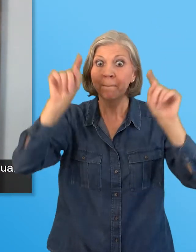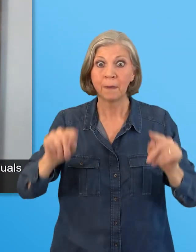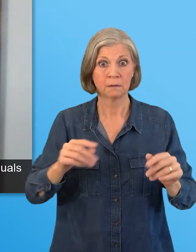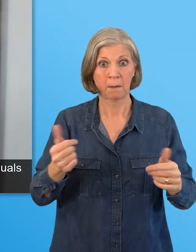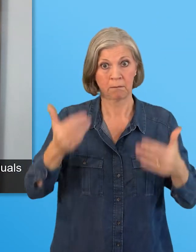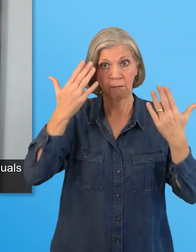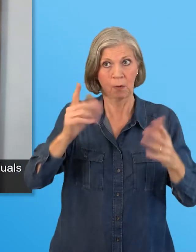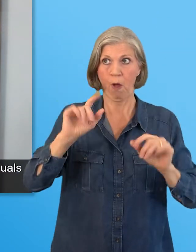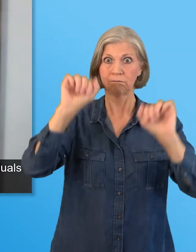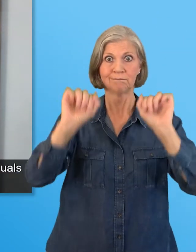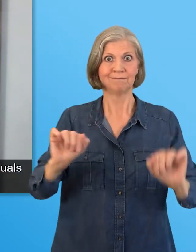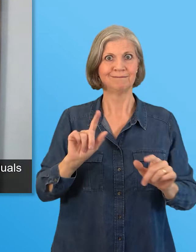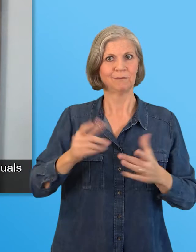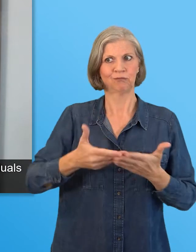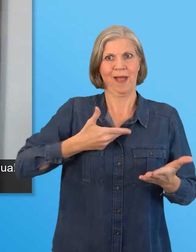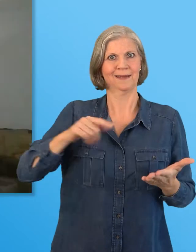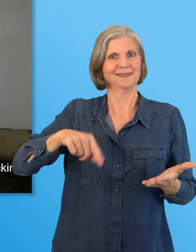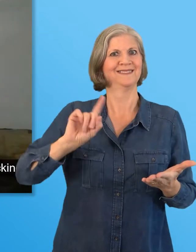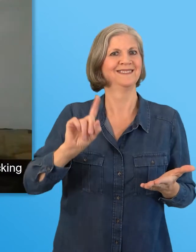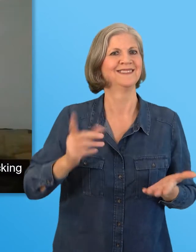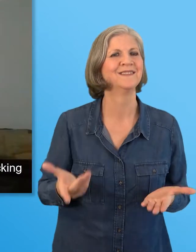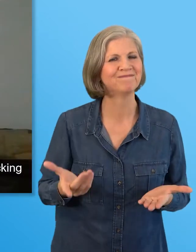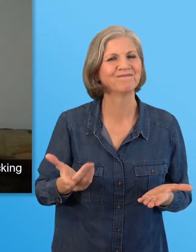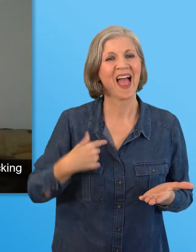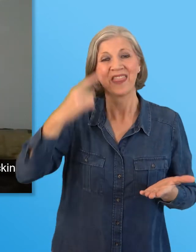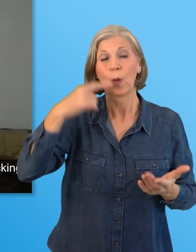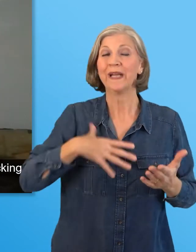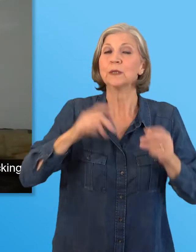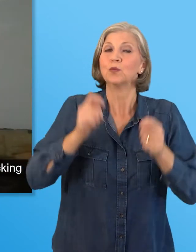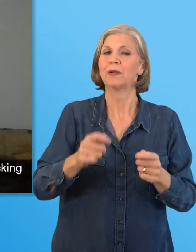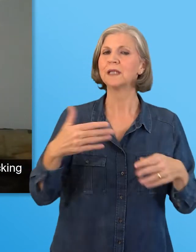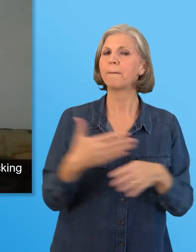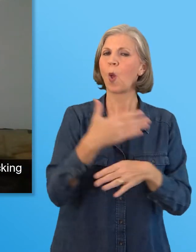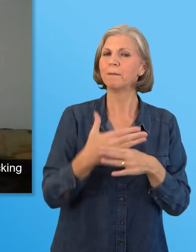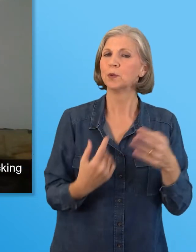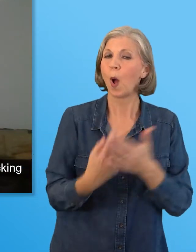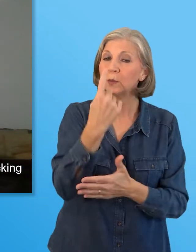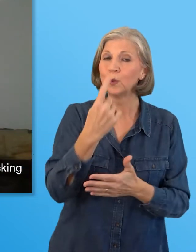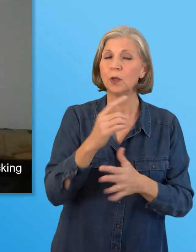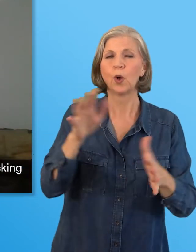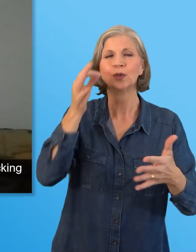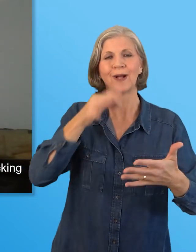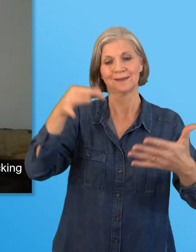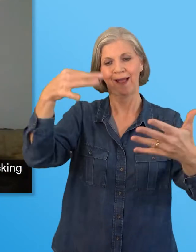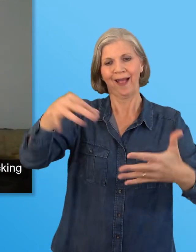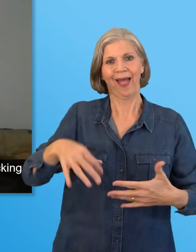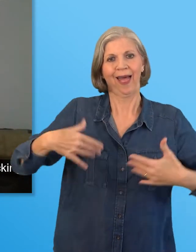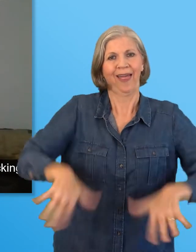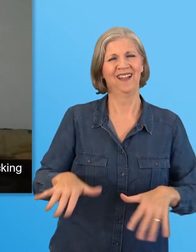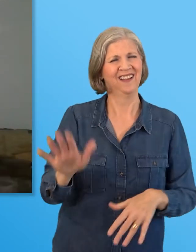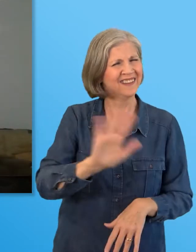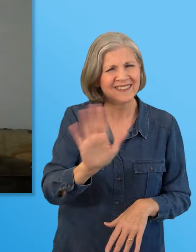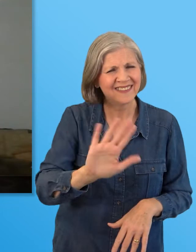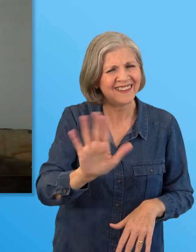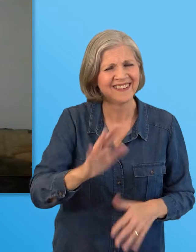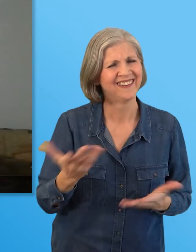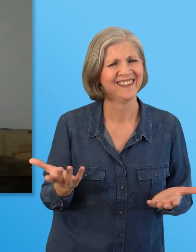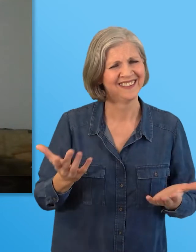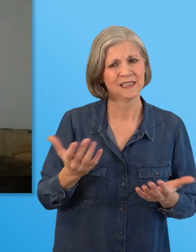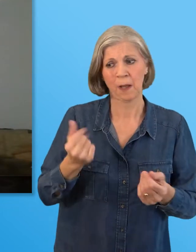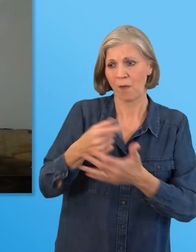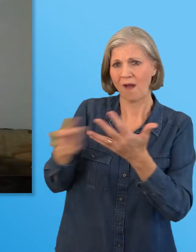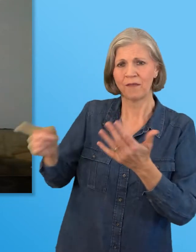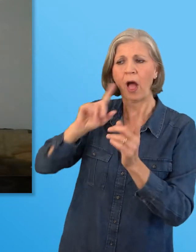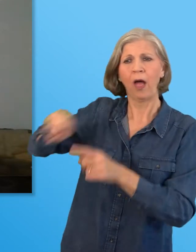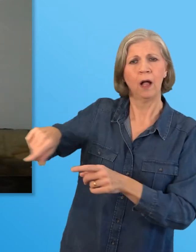individuals themselves who may not know what their rights are. I think we need to treat employment opportunities as more than a box-ticking exercise and pay attention to maybe